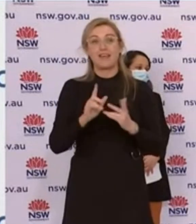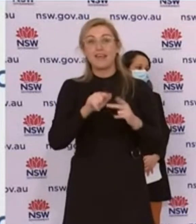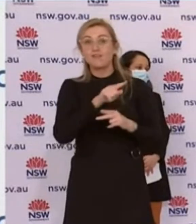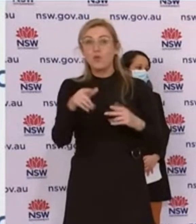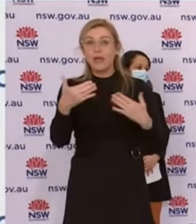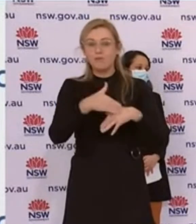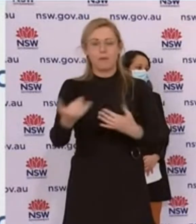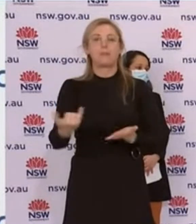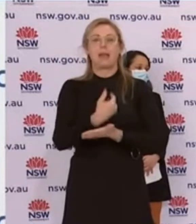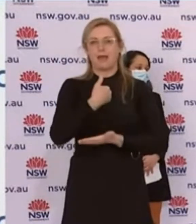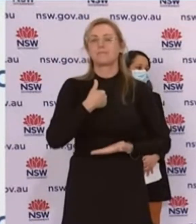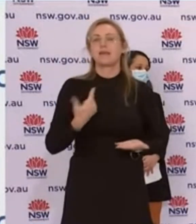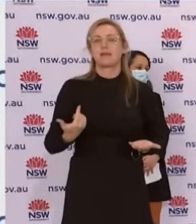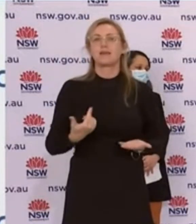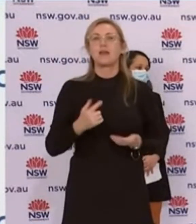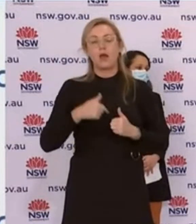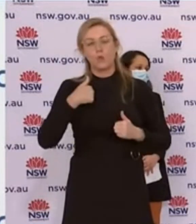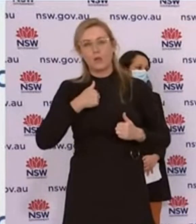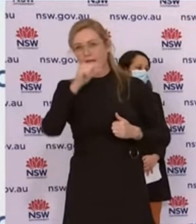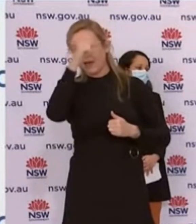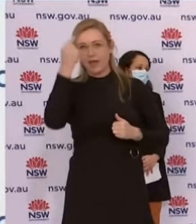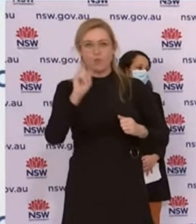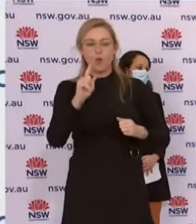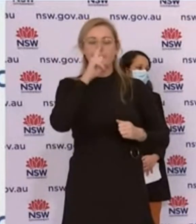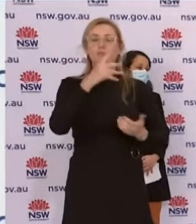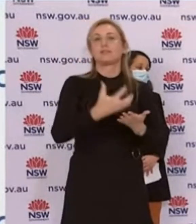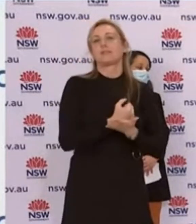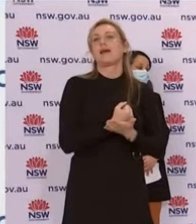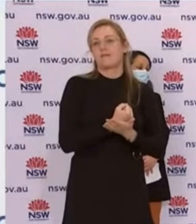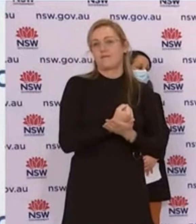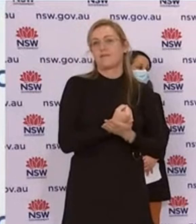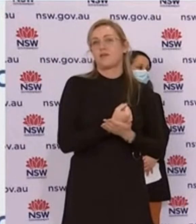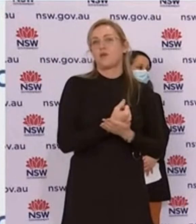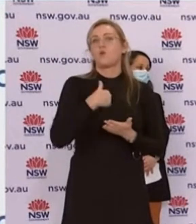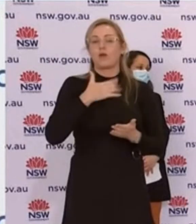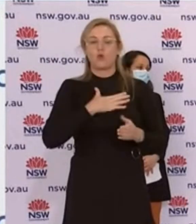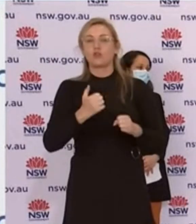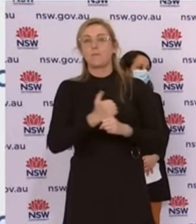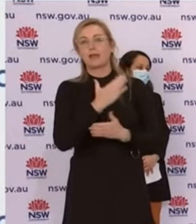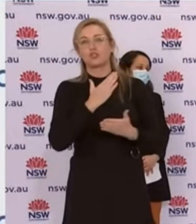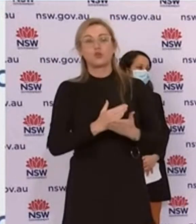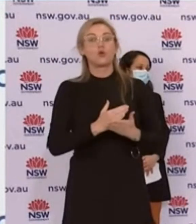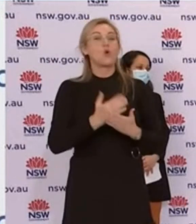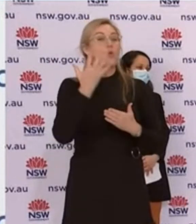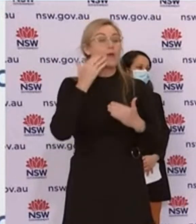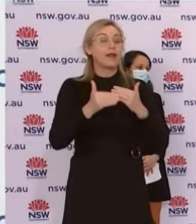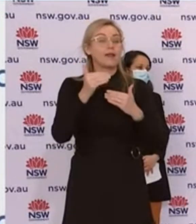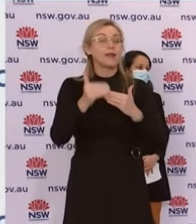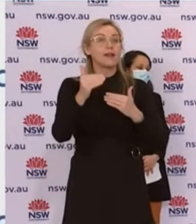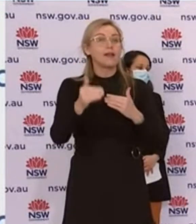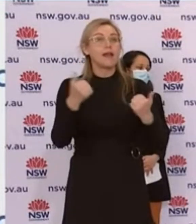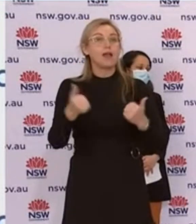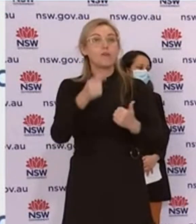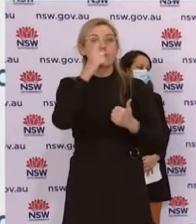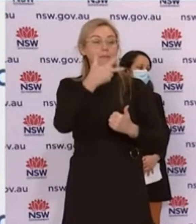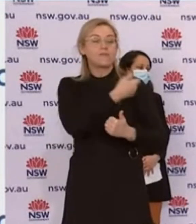end of the day, every decision we take is to keep people safe and to put us in as strong a position as possible once we hit the 70% double dose.